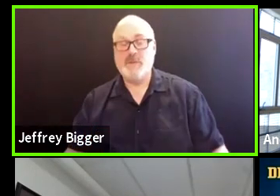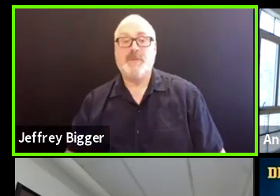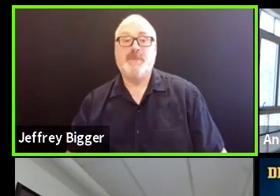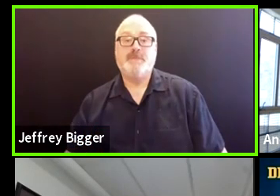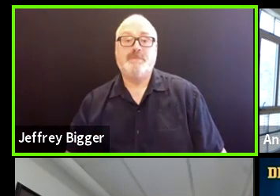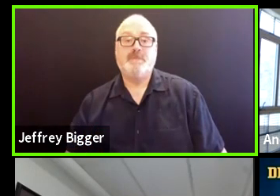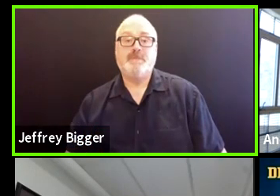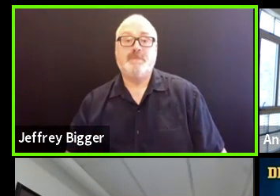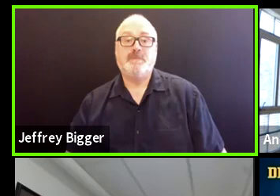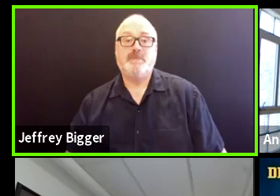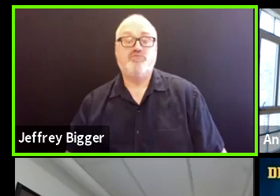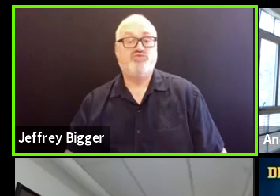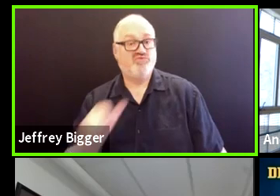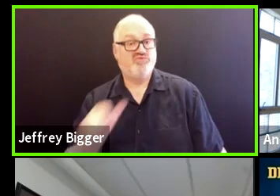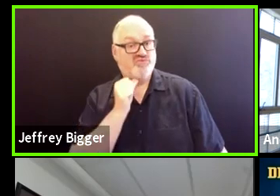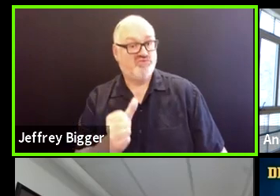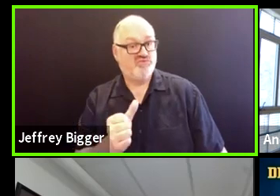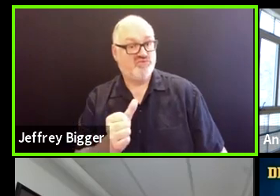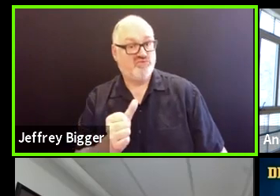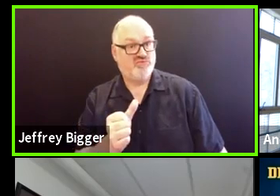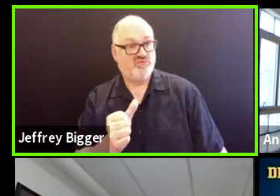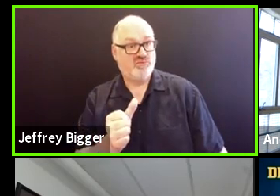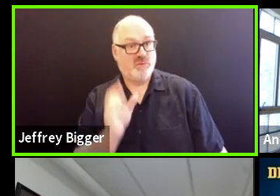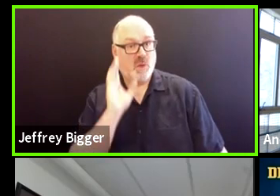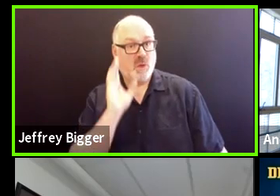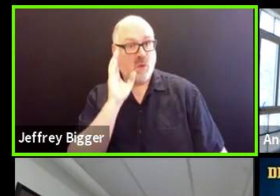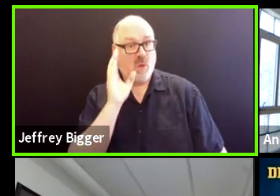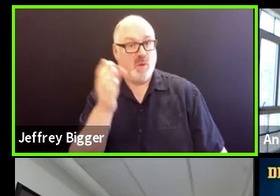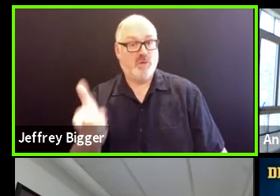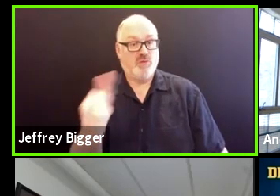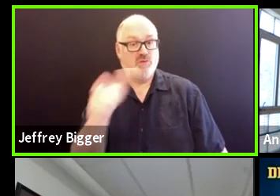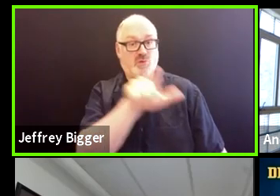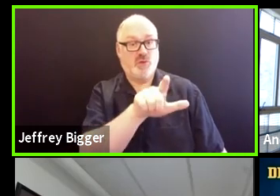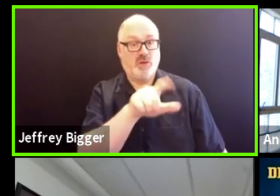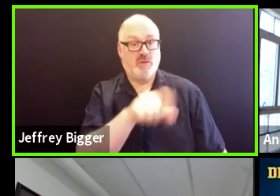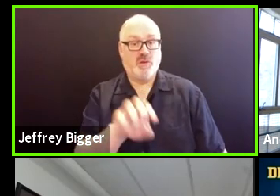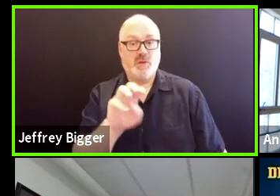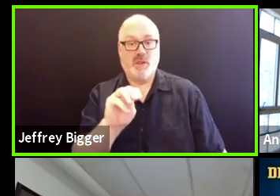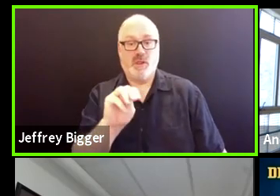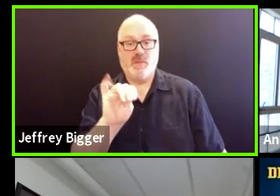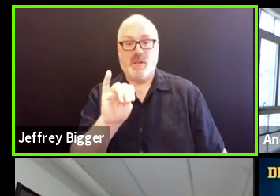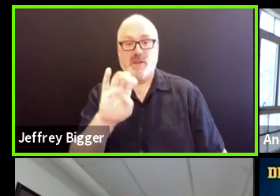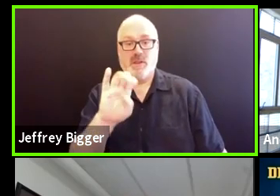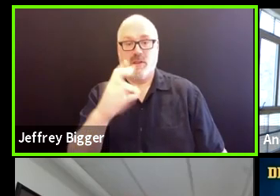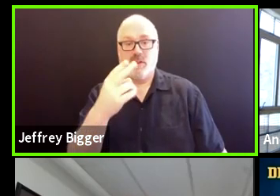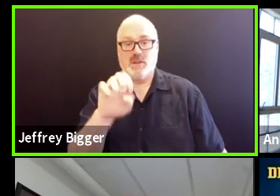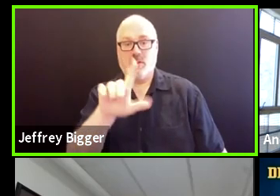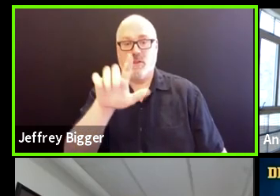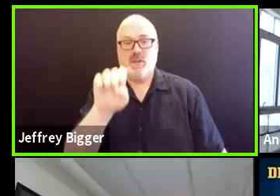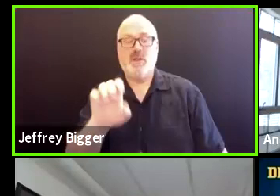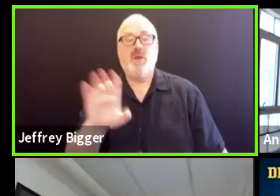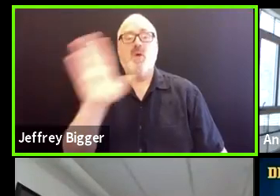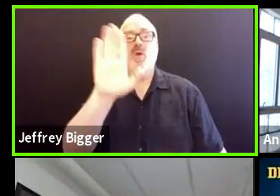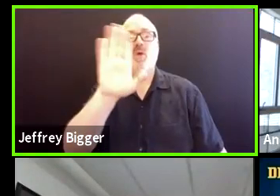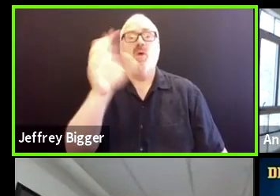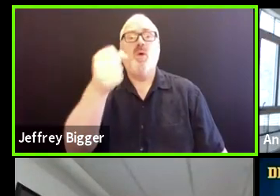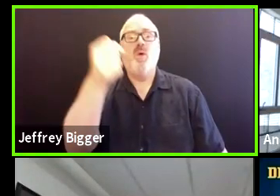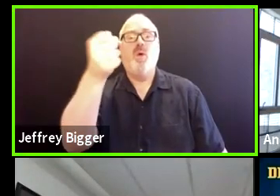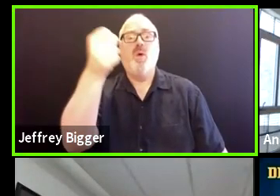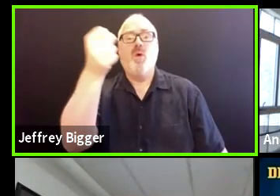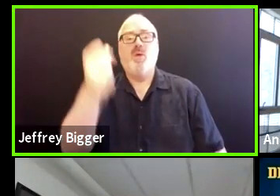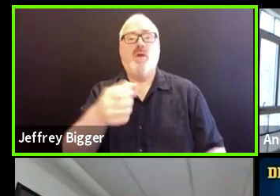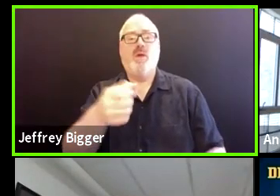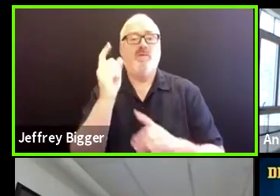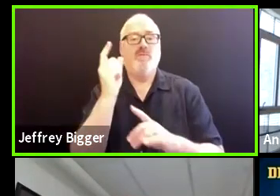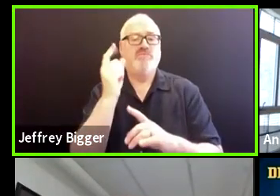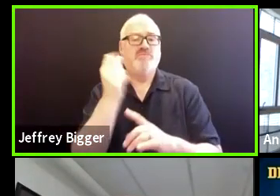If not, we will turn it over to you, Michelle. Actually, Chairman Monfort, I want to say a few words